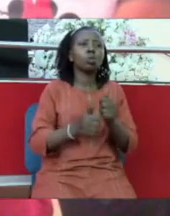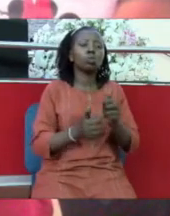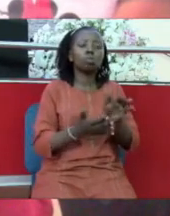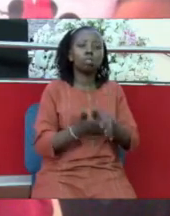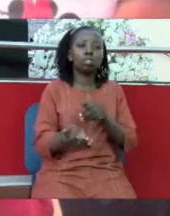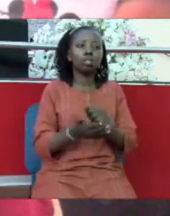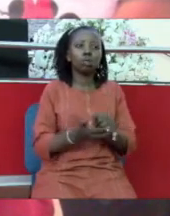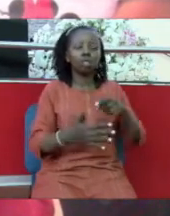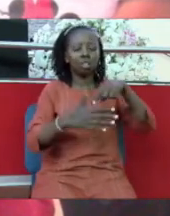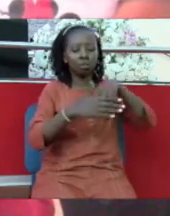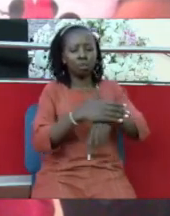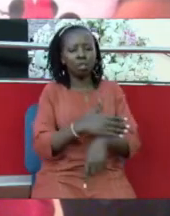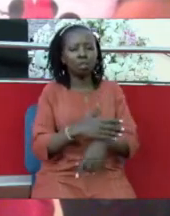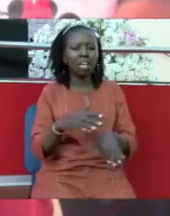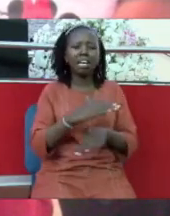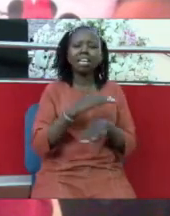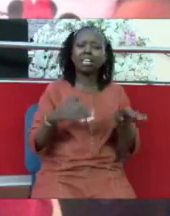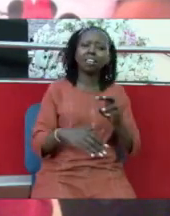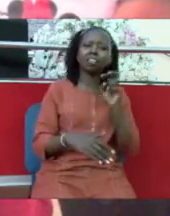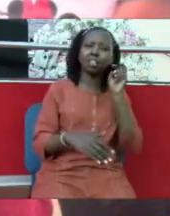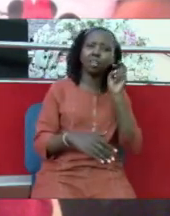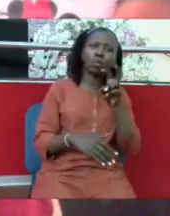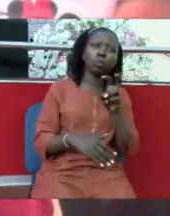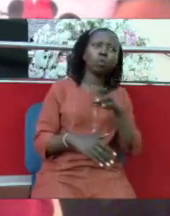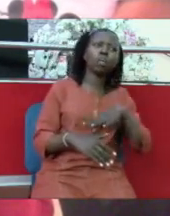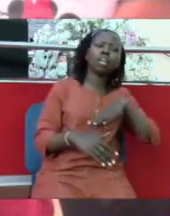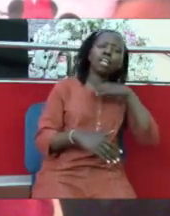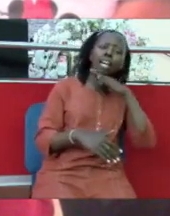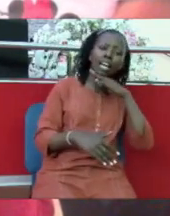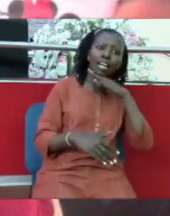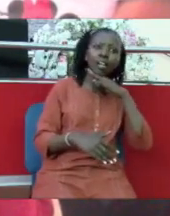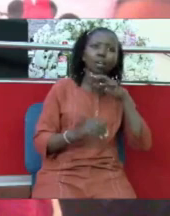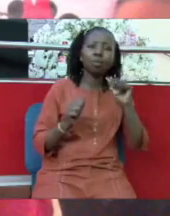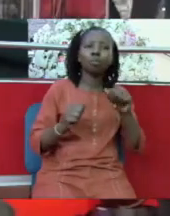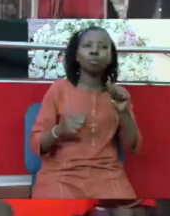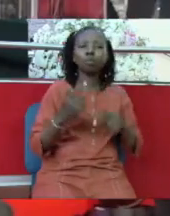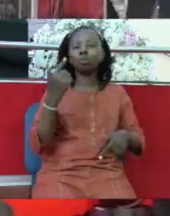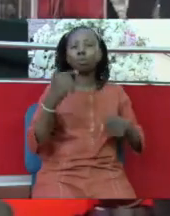and everything looked like it's going to perish, including him and the other passengers,